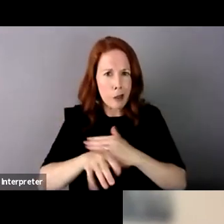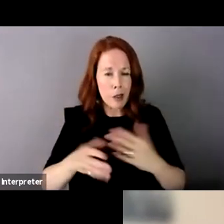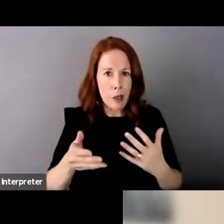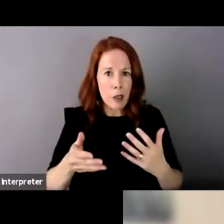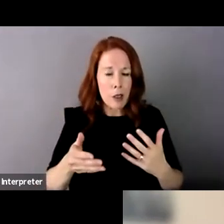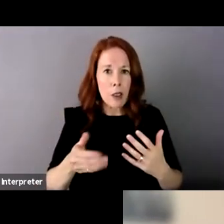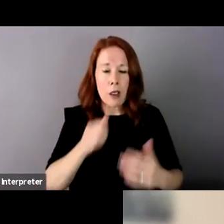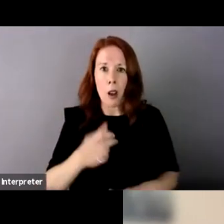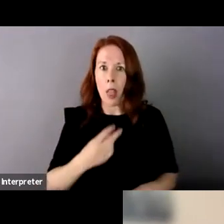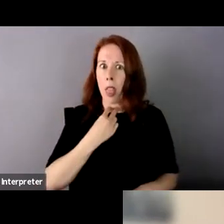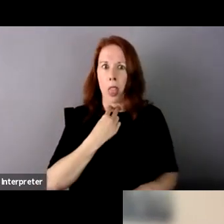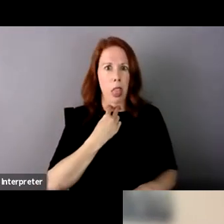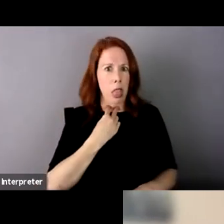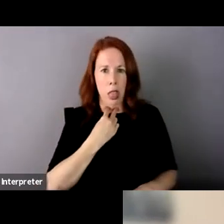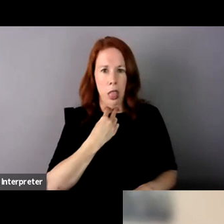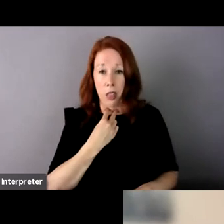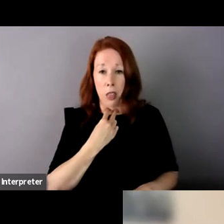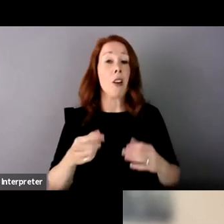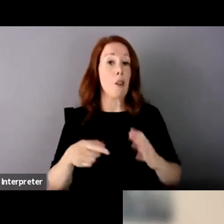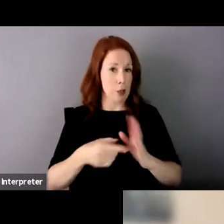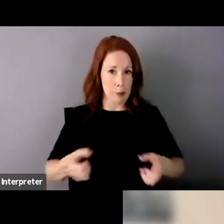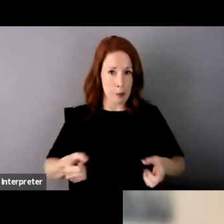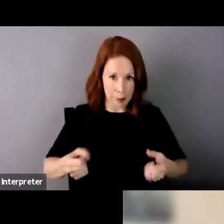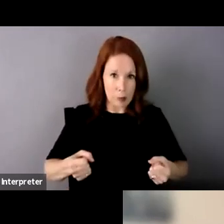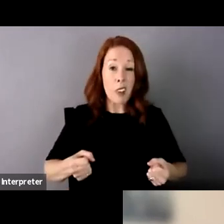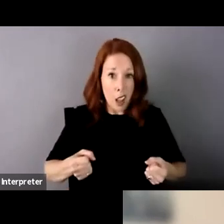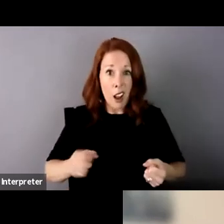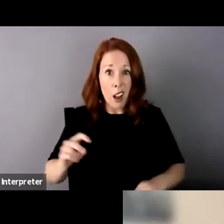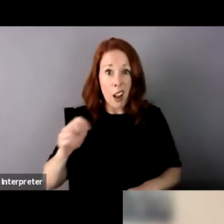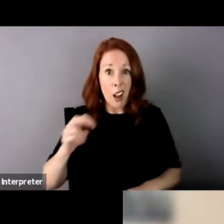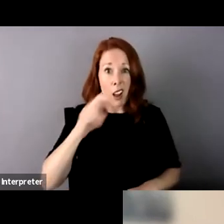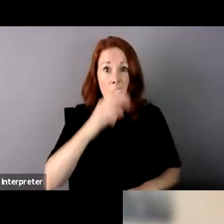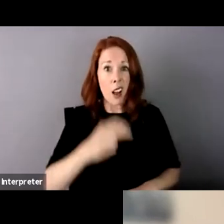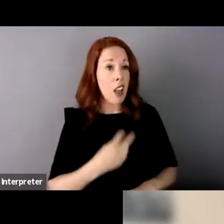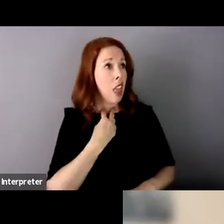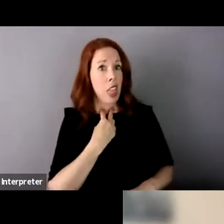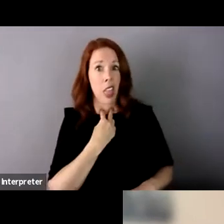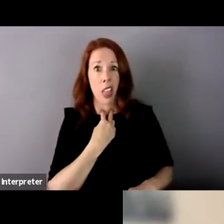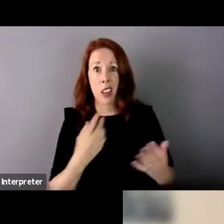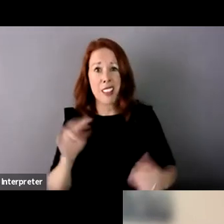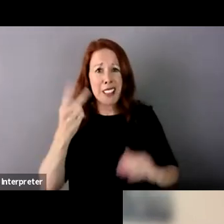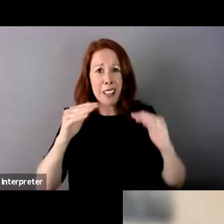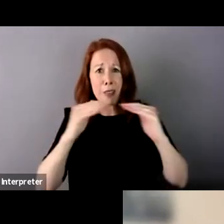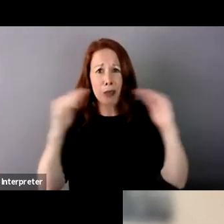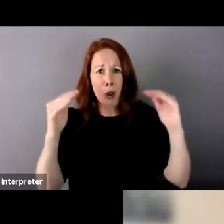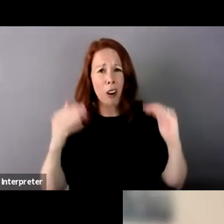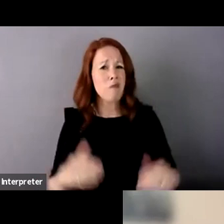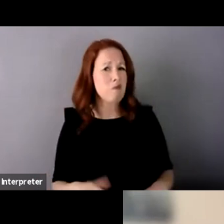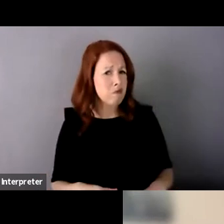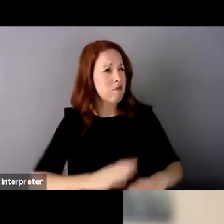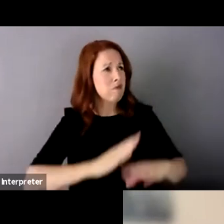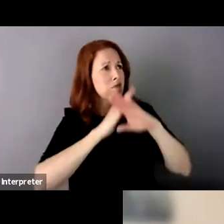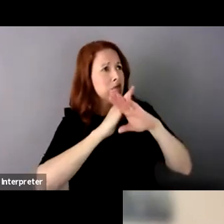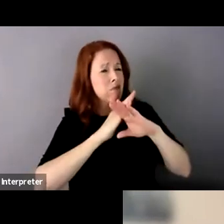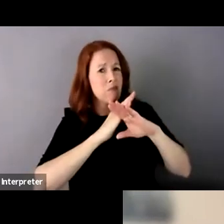get actually stuck. You come around a corner and find staircases and realize you can't actually get to where you want to go. So